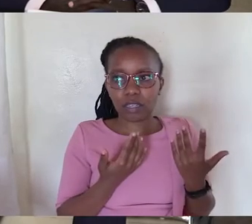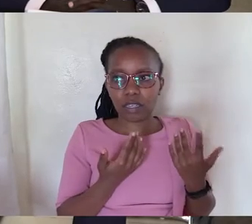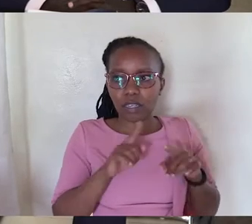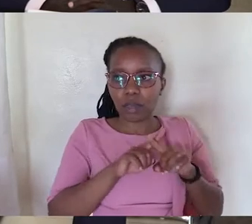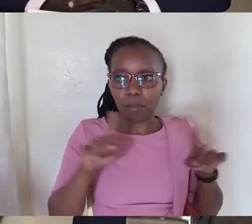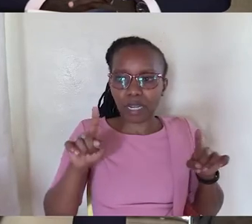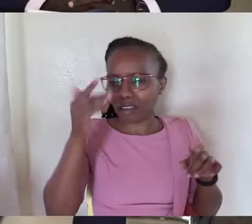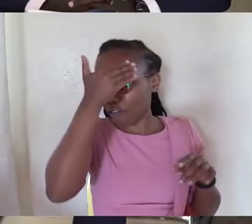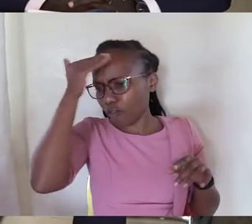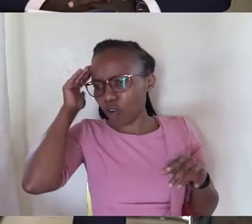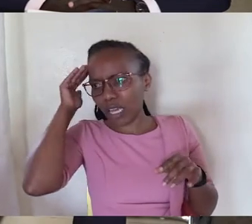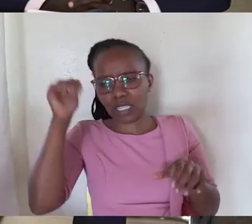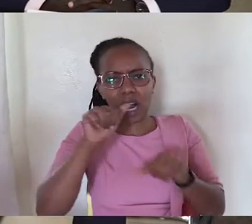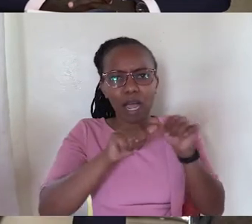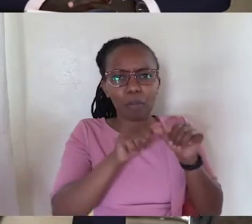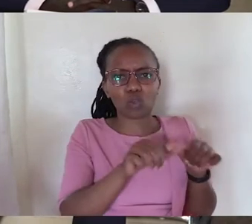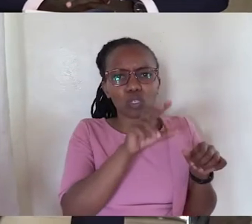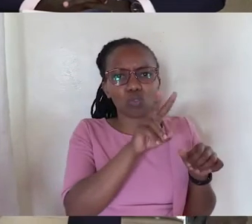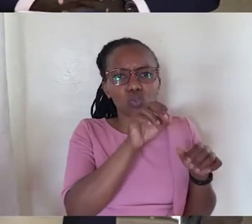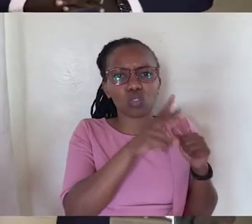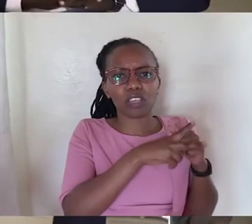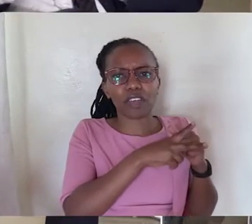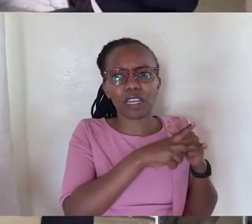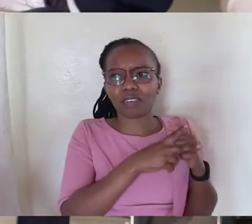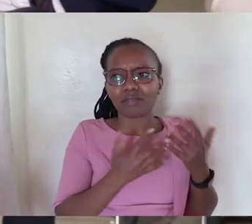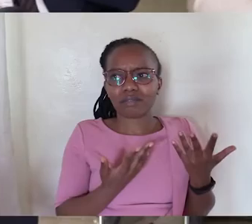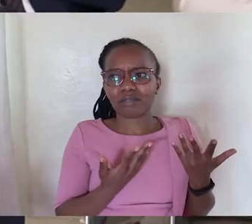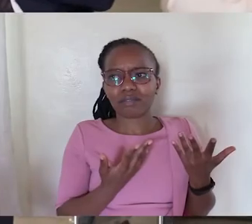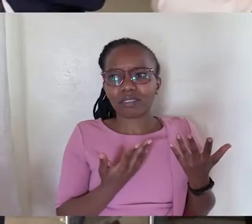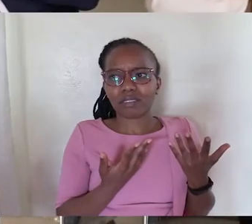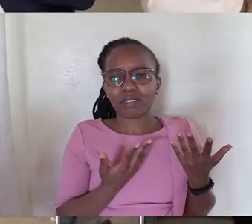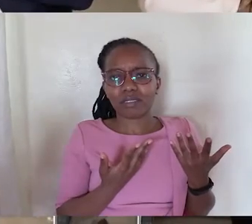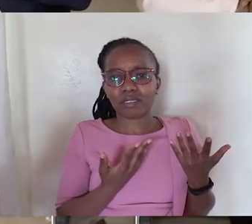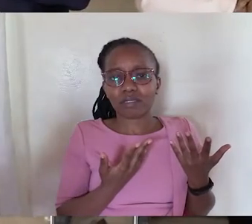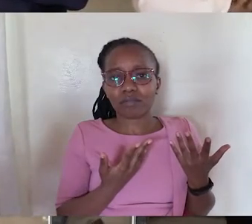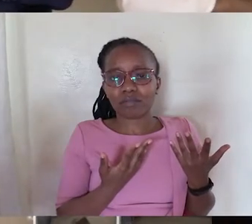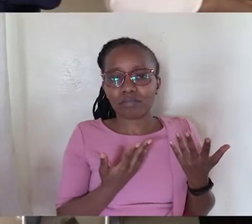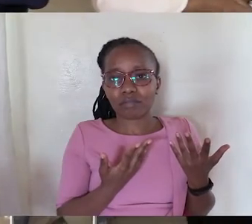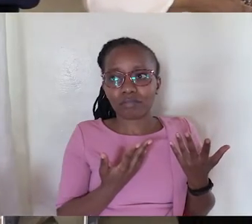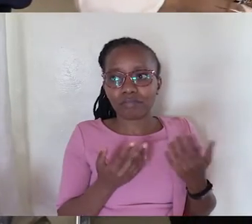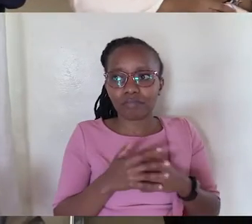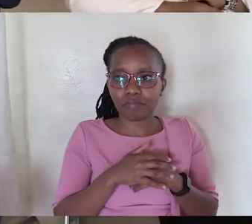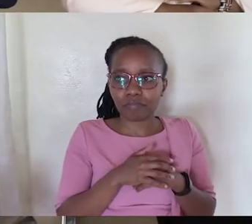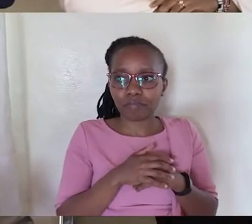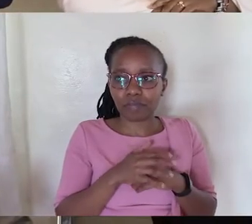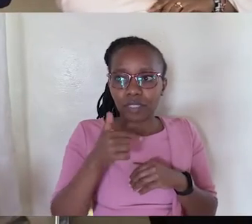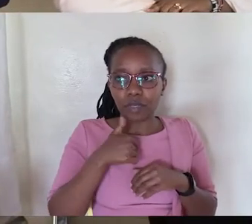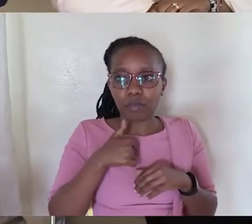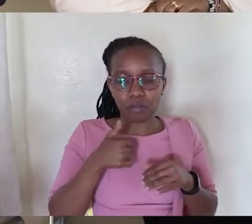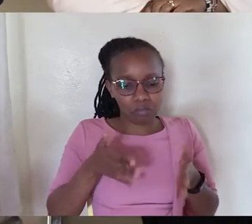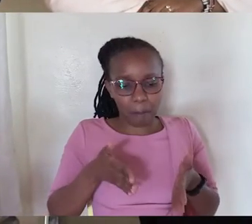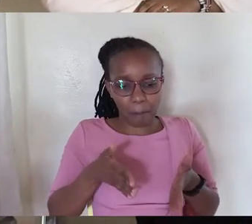or a memory gap in between 2017 and 2007. Those are 10 years. So as a result of my violation, I gave birth to a baby